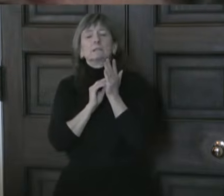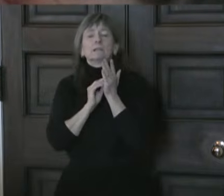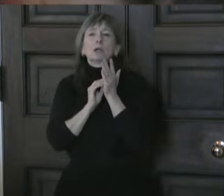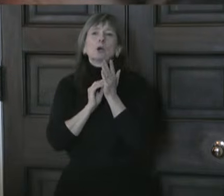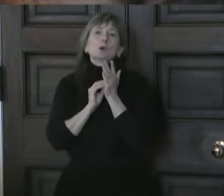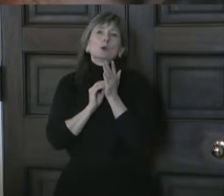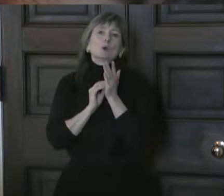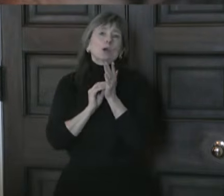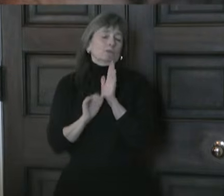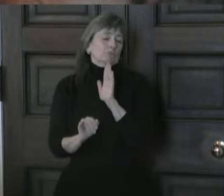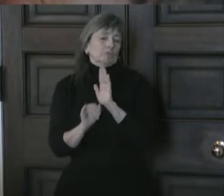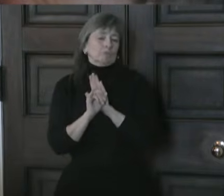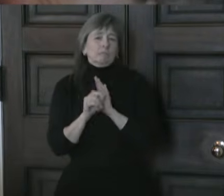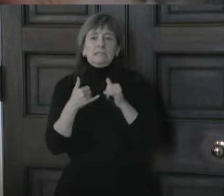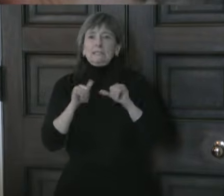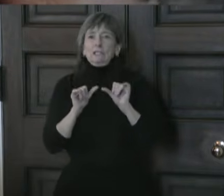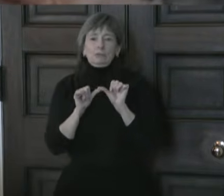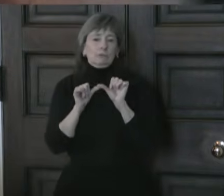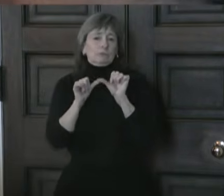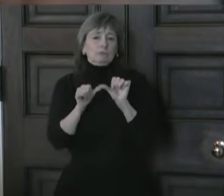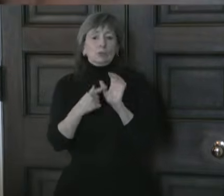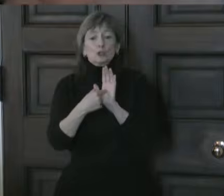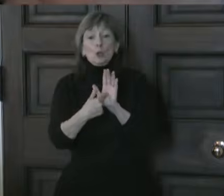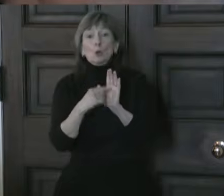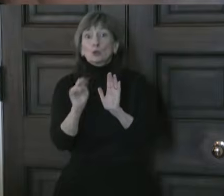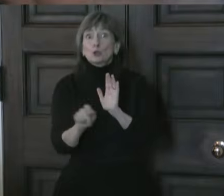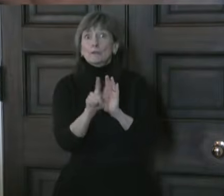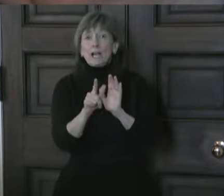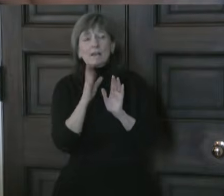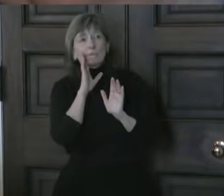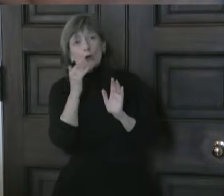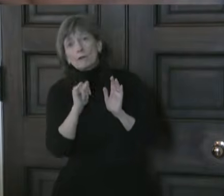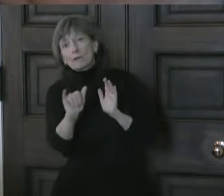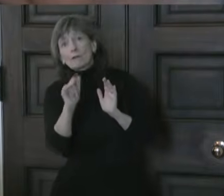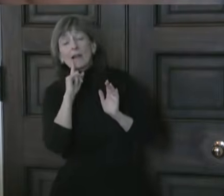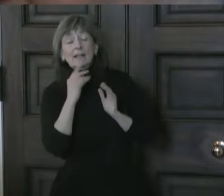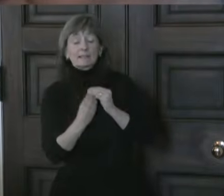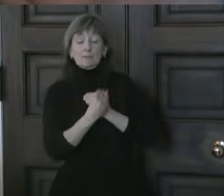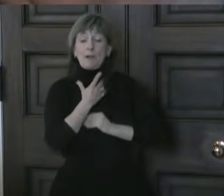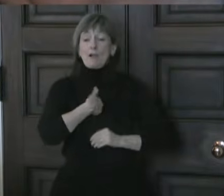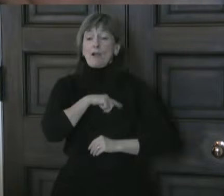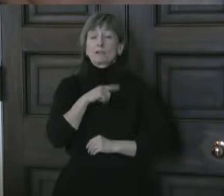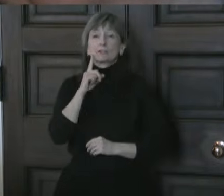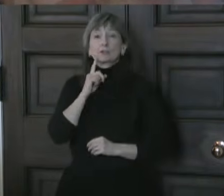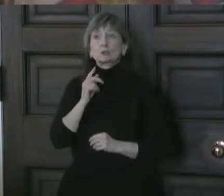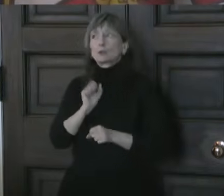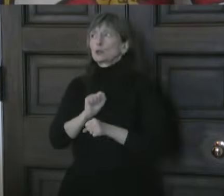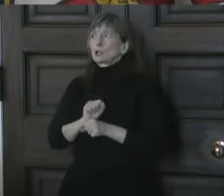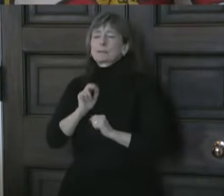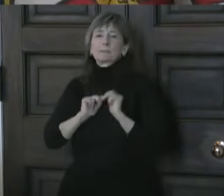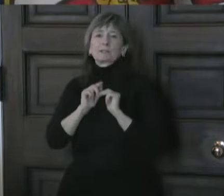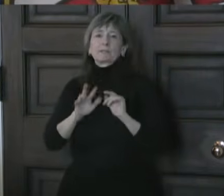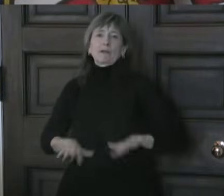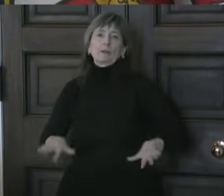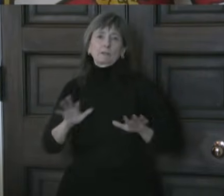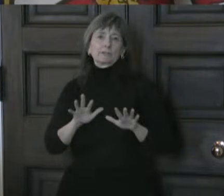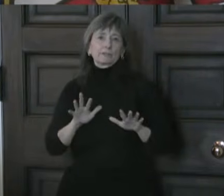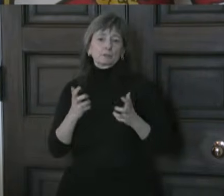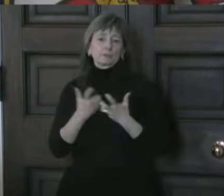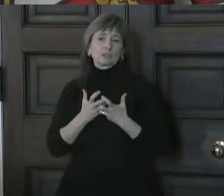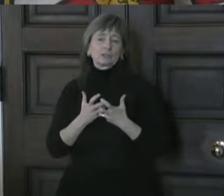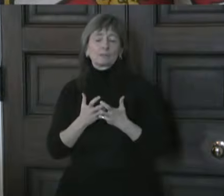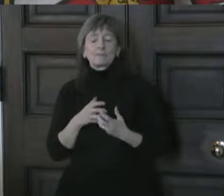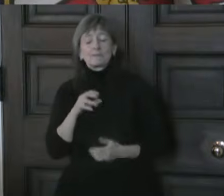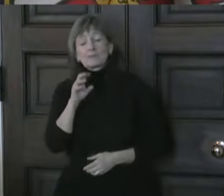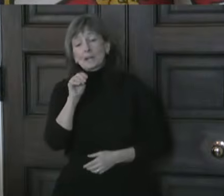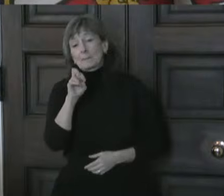on our cultural landscape and continues to inspire those of us who work in the built environment. Mary